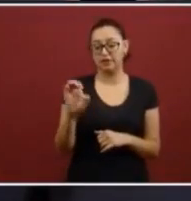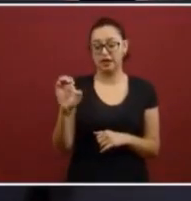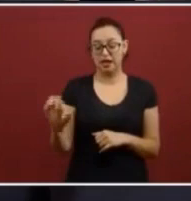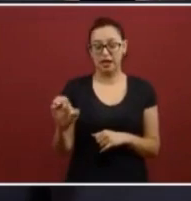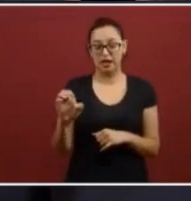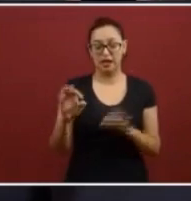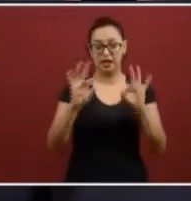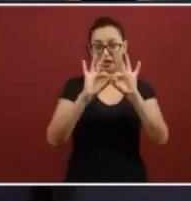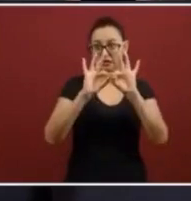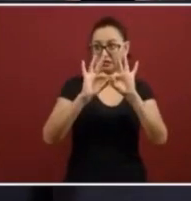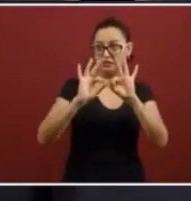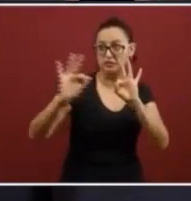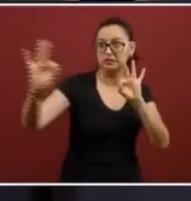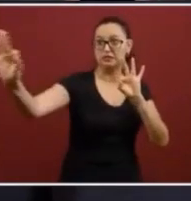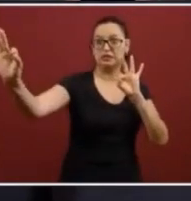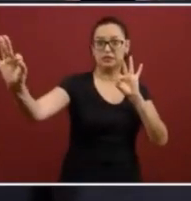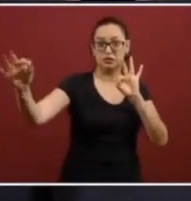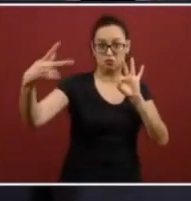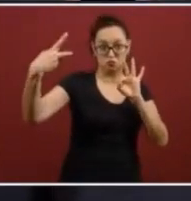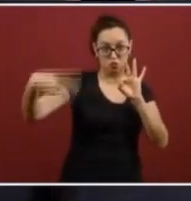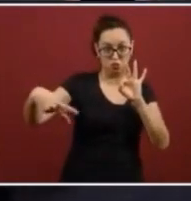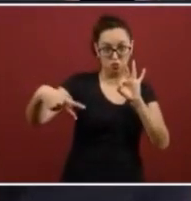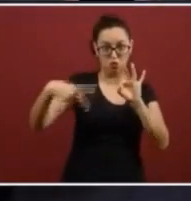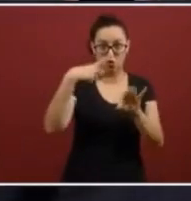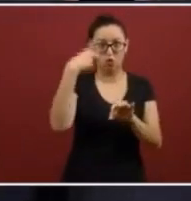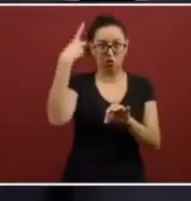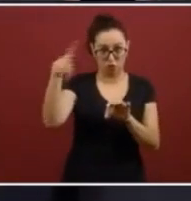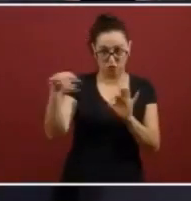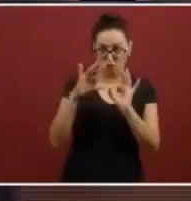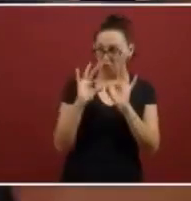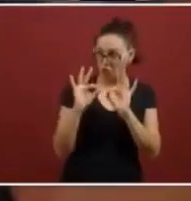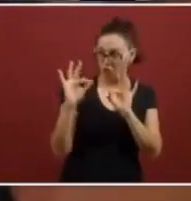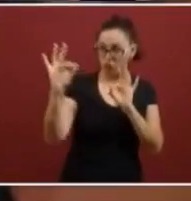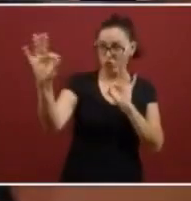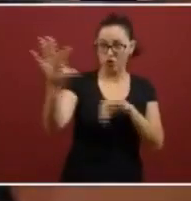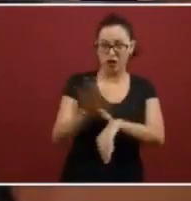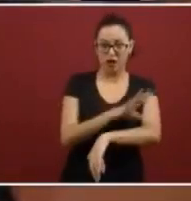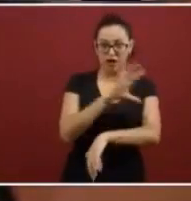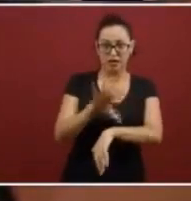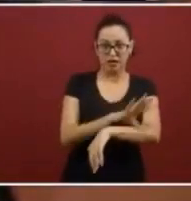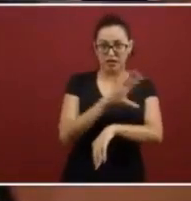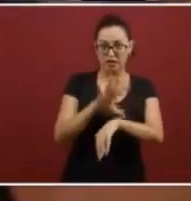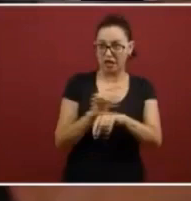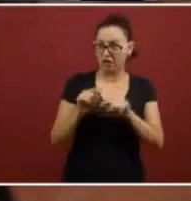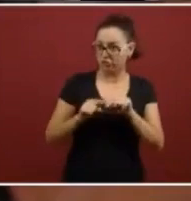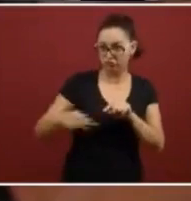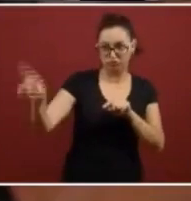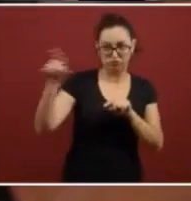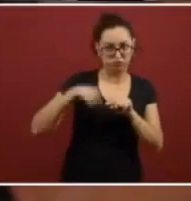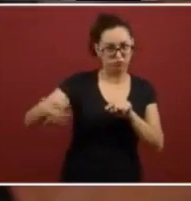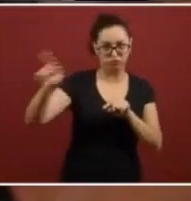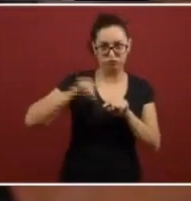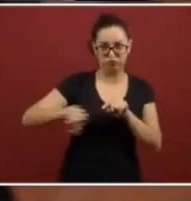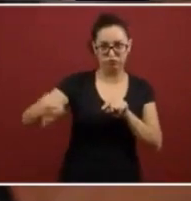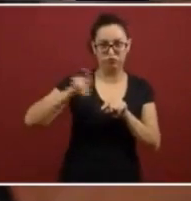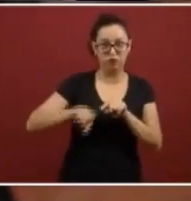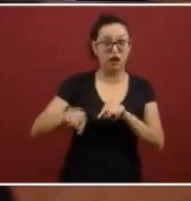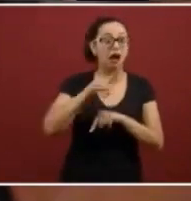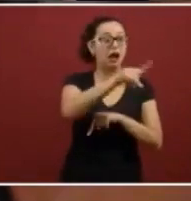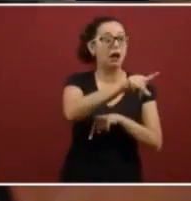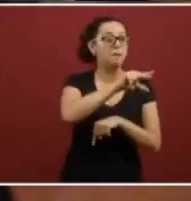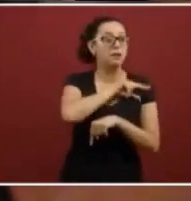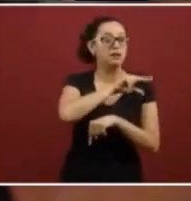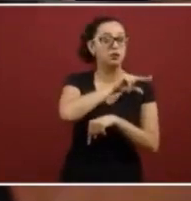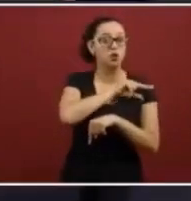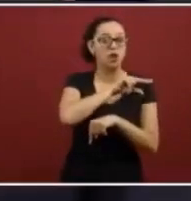Electricidad, of the Federal Commission. estas empresas, So these y no pagan factories or por la producers